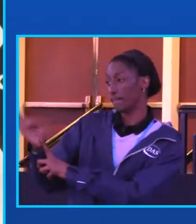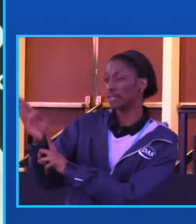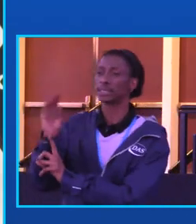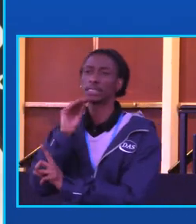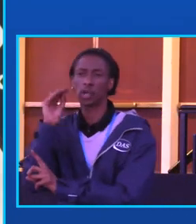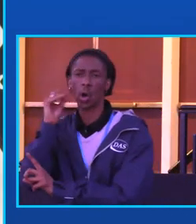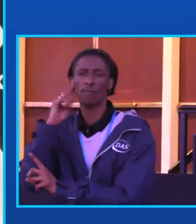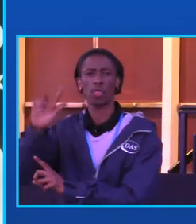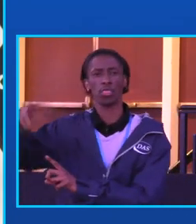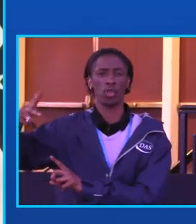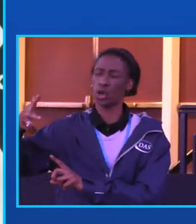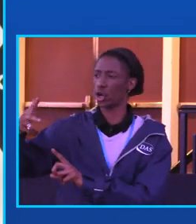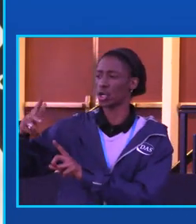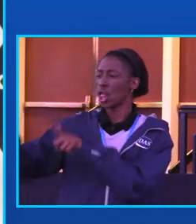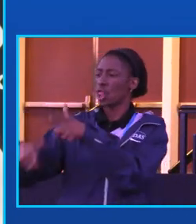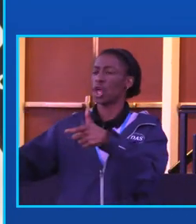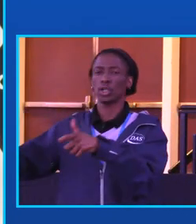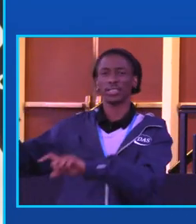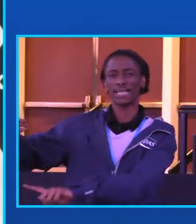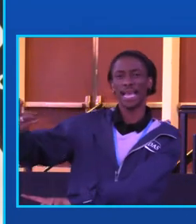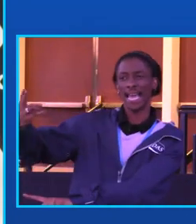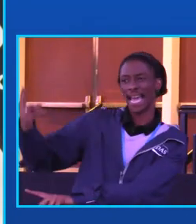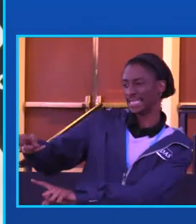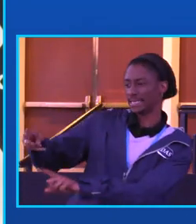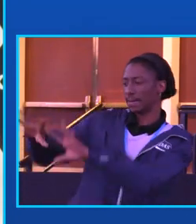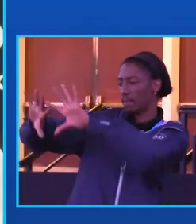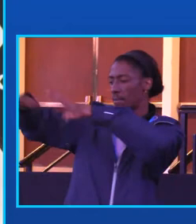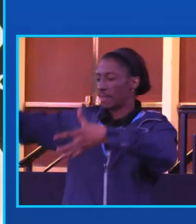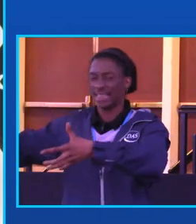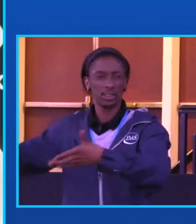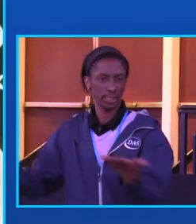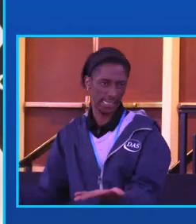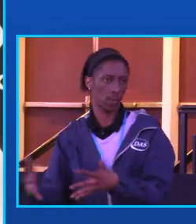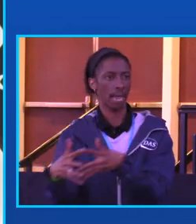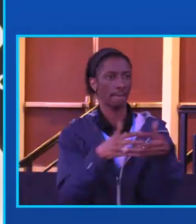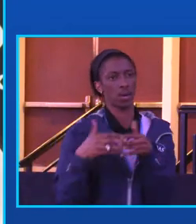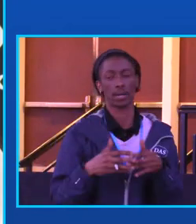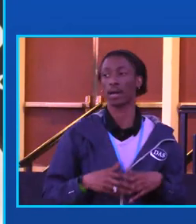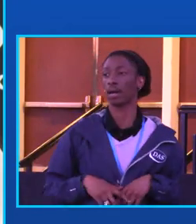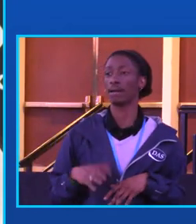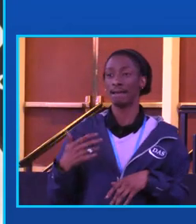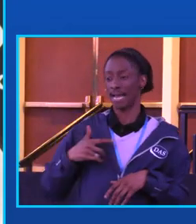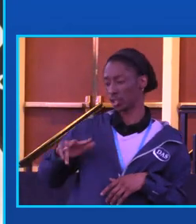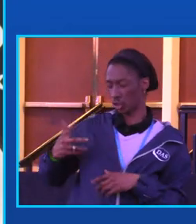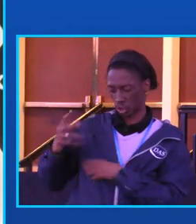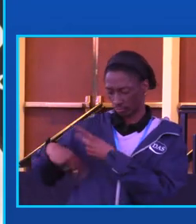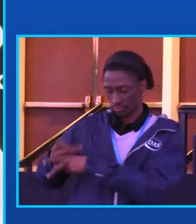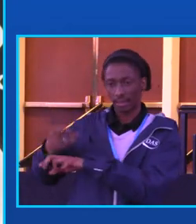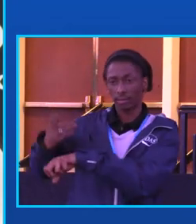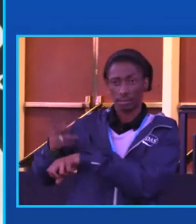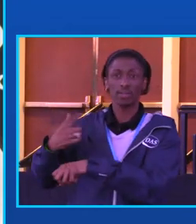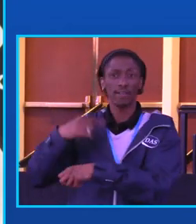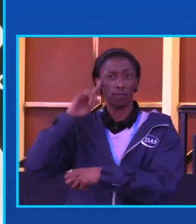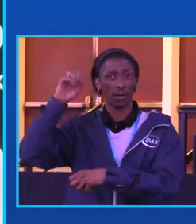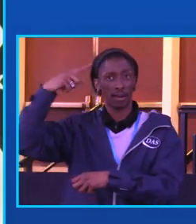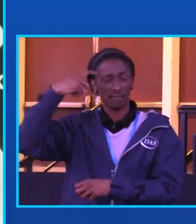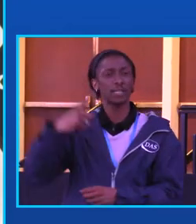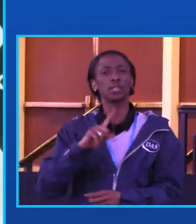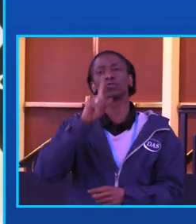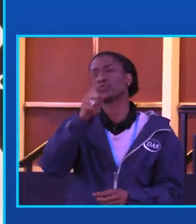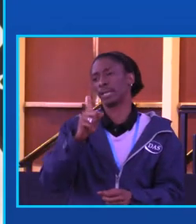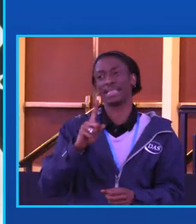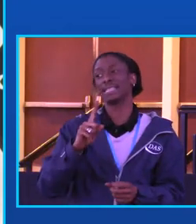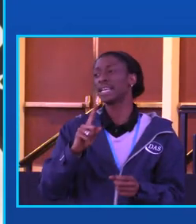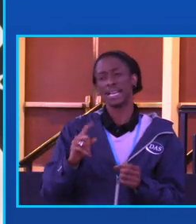third largest Haitian diaspora in our country. As the first Haitian American elected to Boston municipal government, it is well